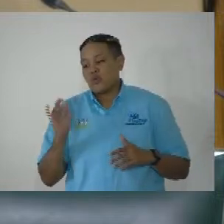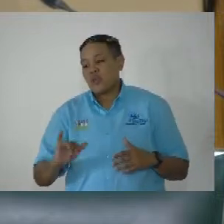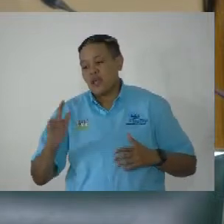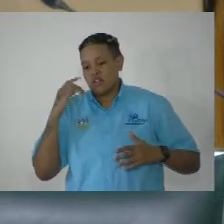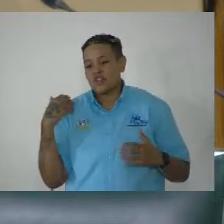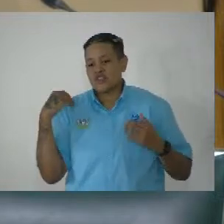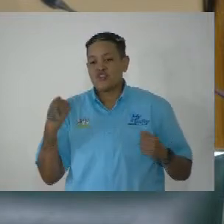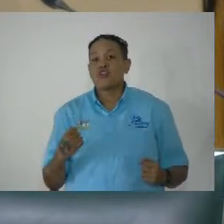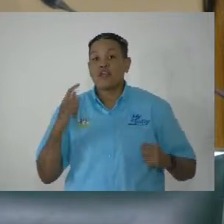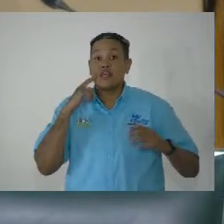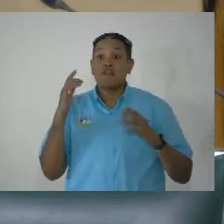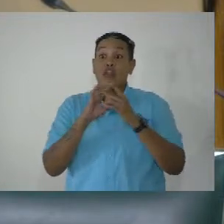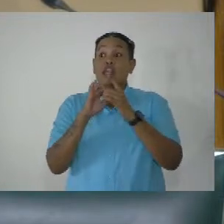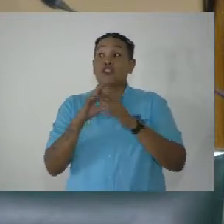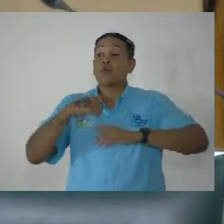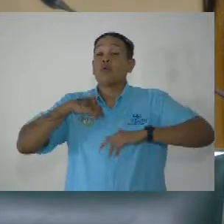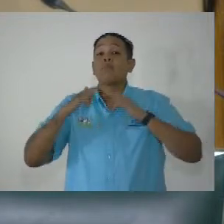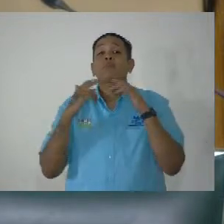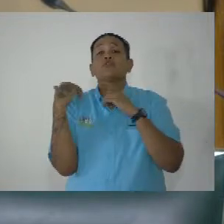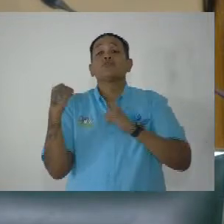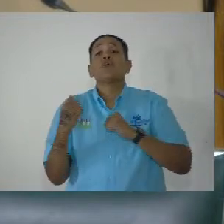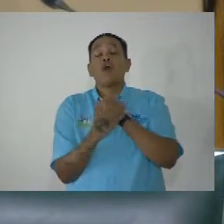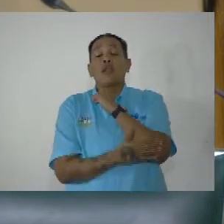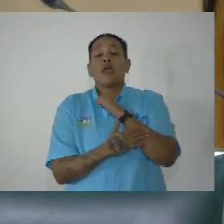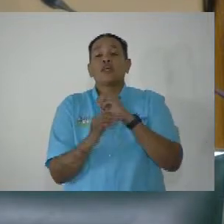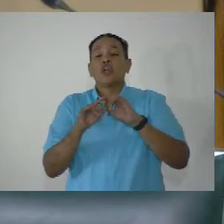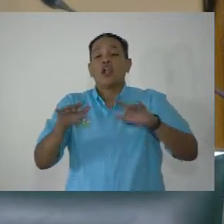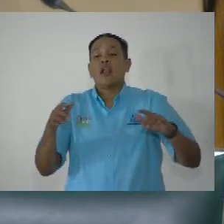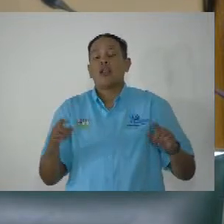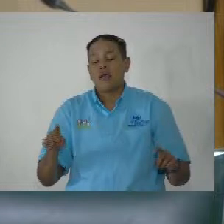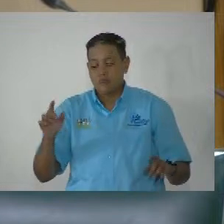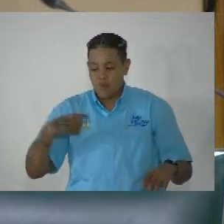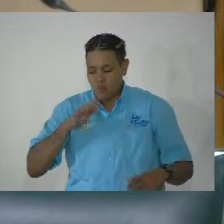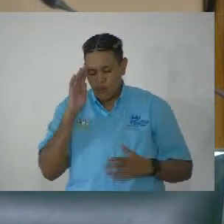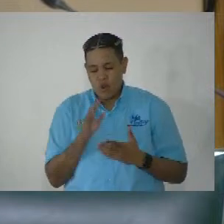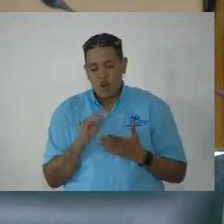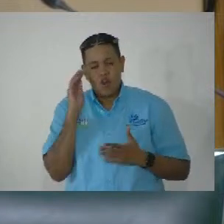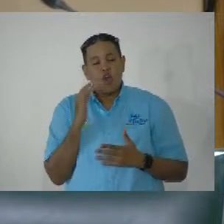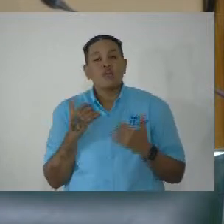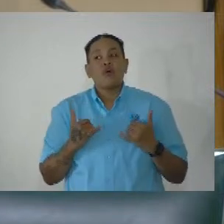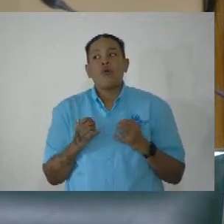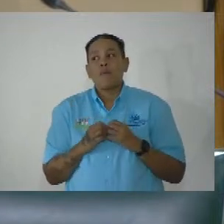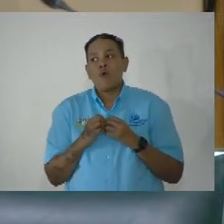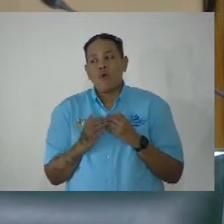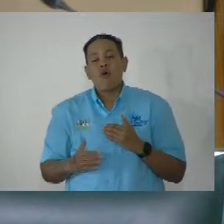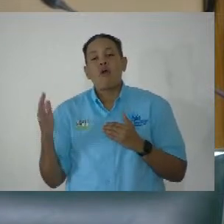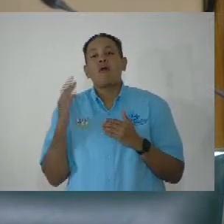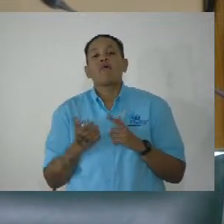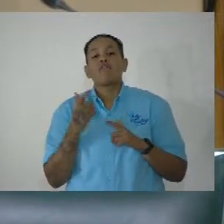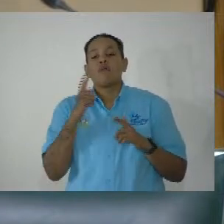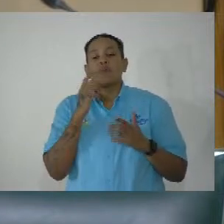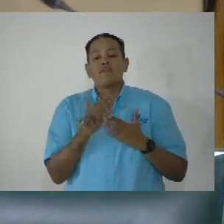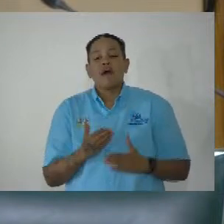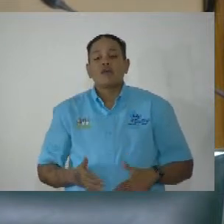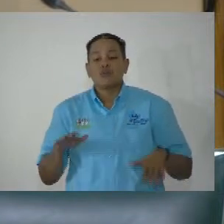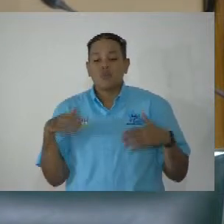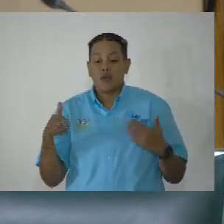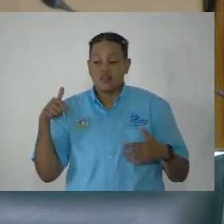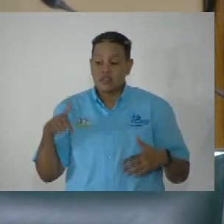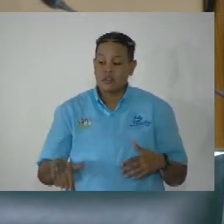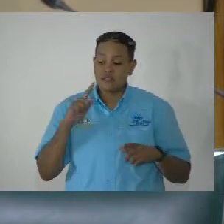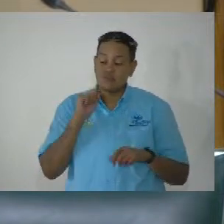of relationships that we build a strong nation, and that we will learn even more from the fact that this